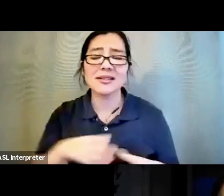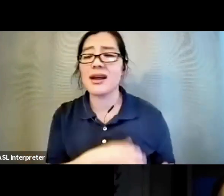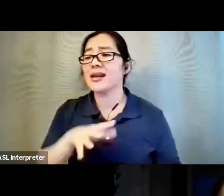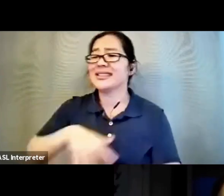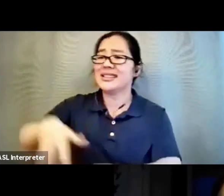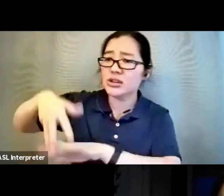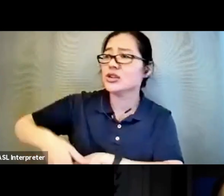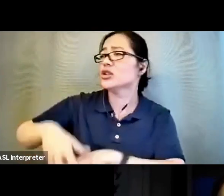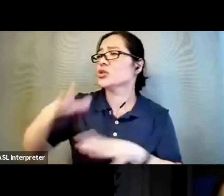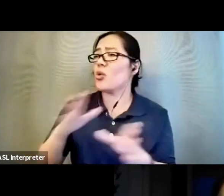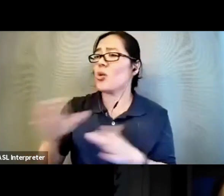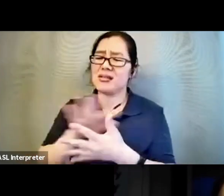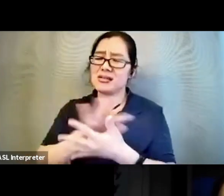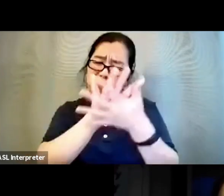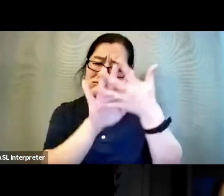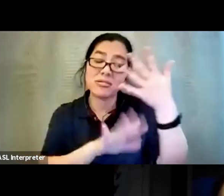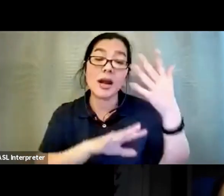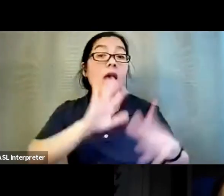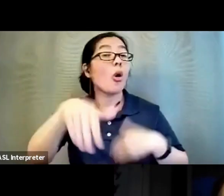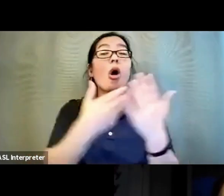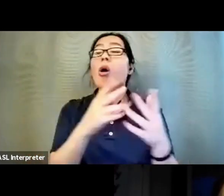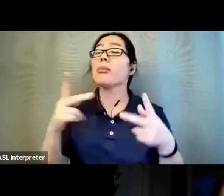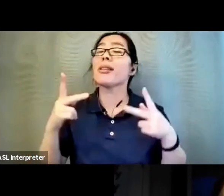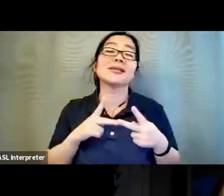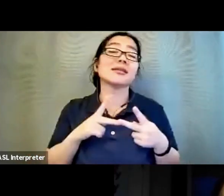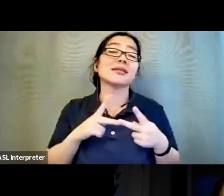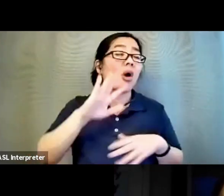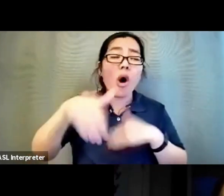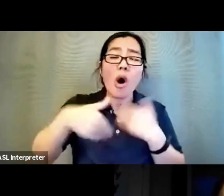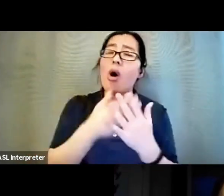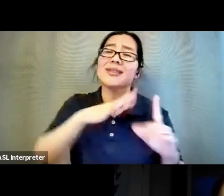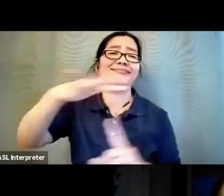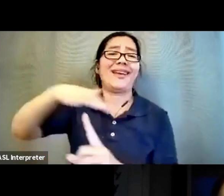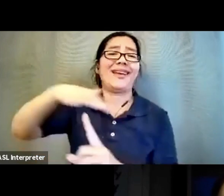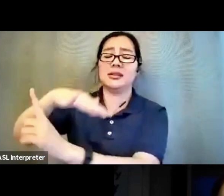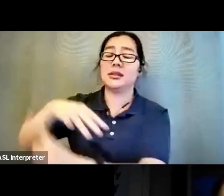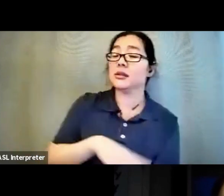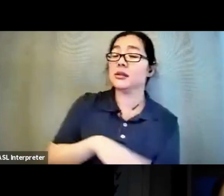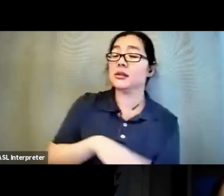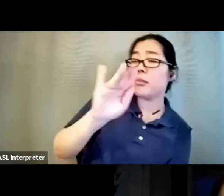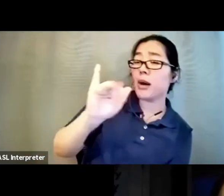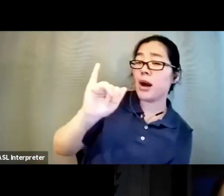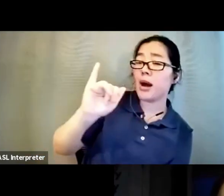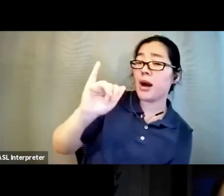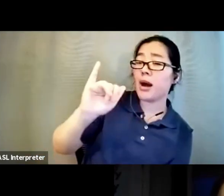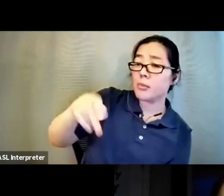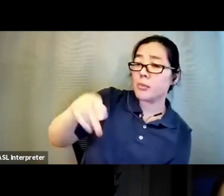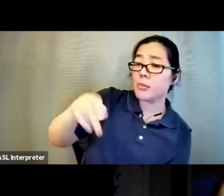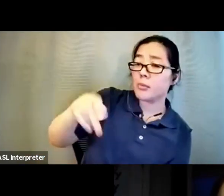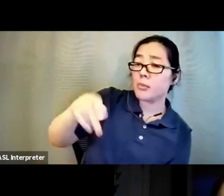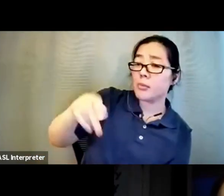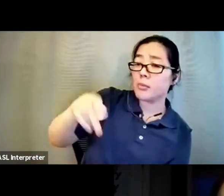all places and in all spaces, BIPOC, queer, trans, and disabled folks who work to get out